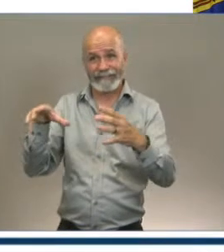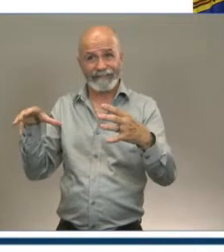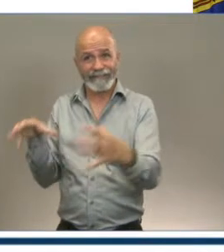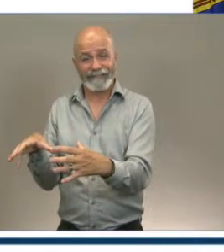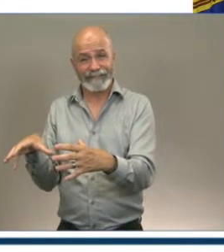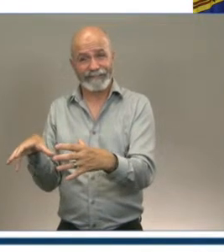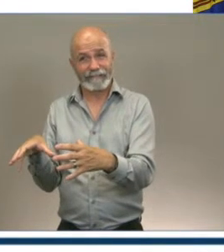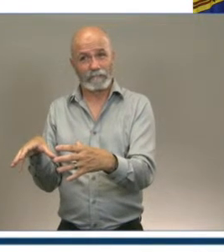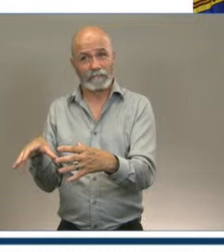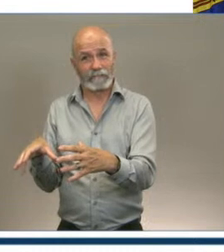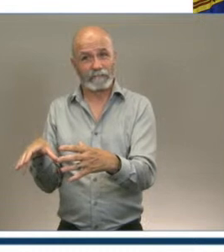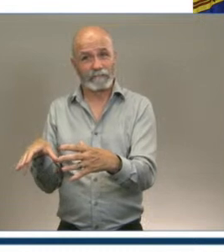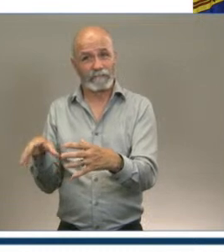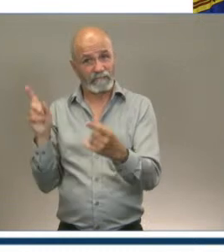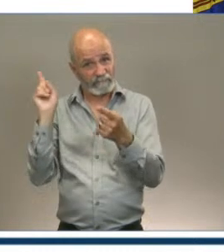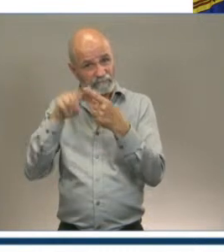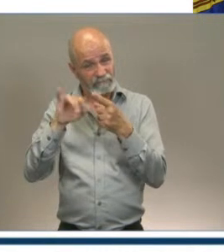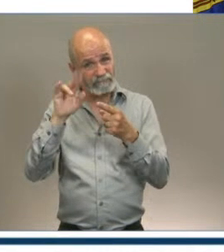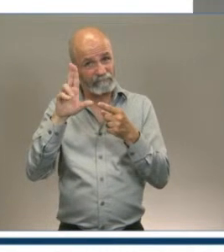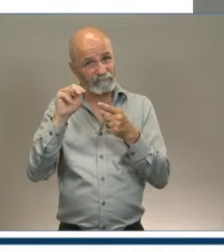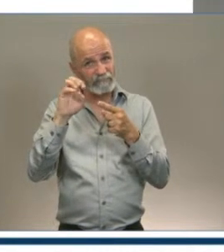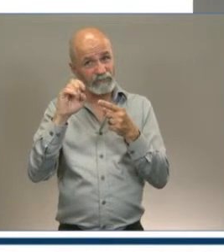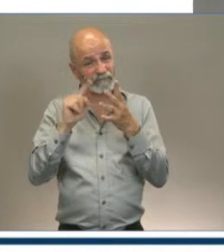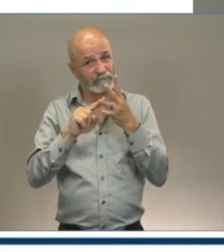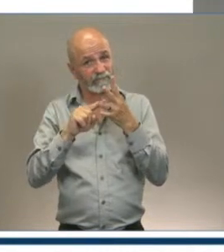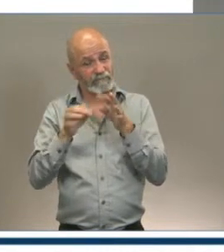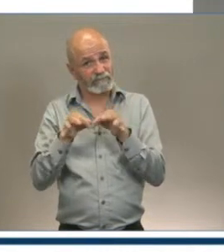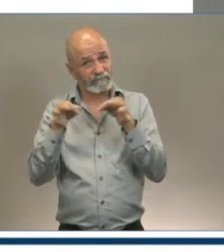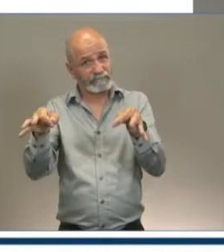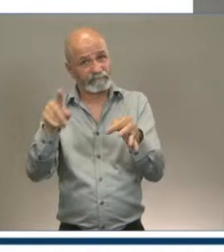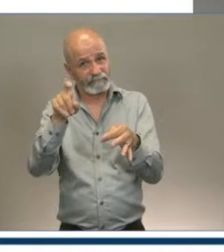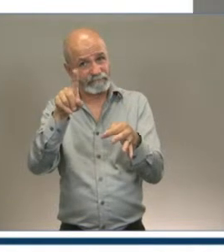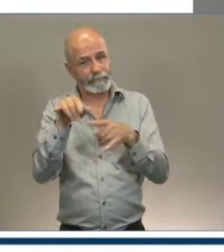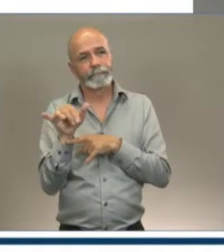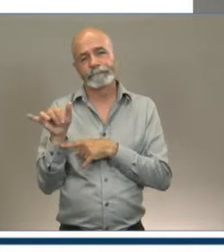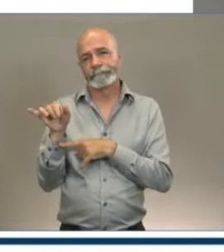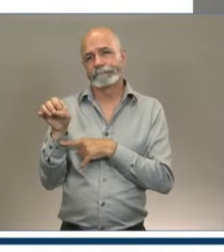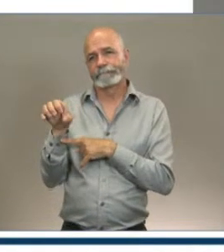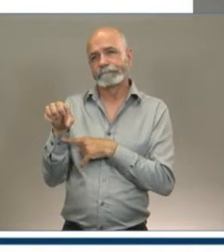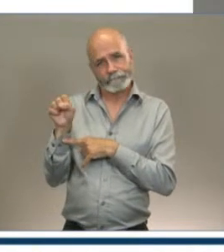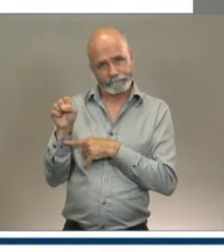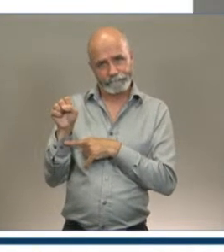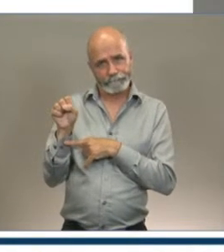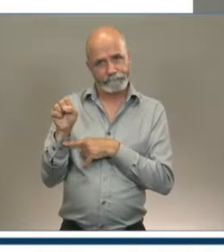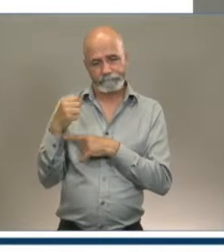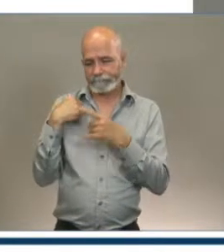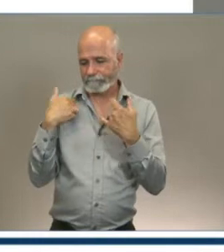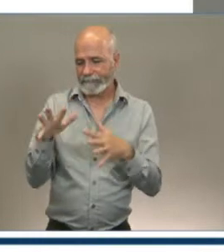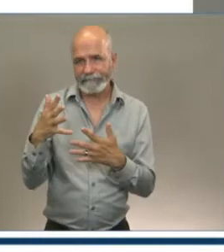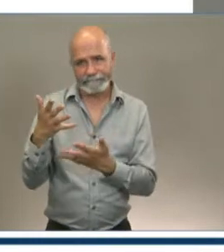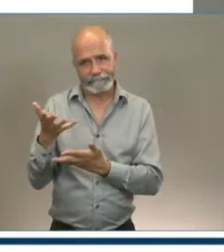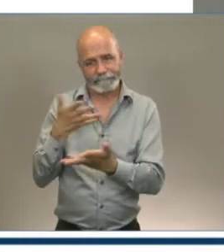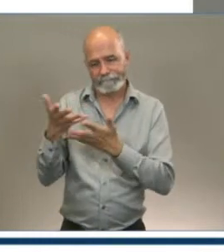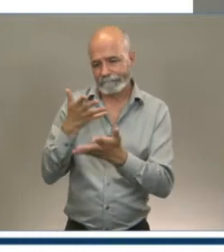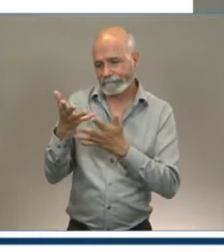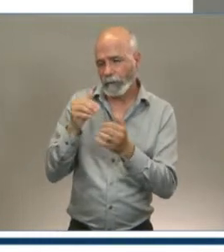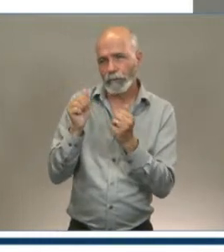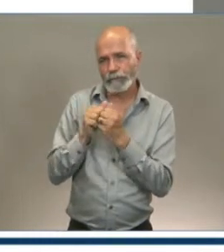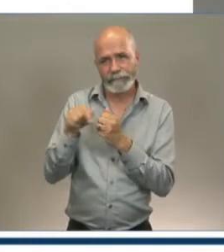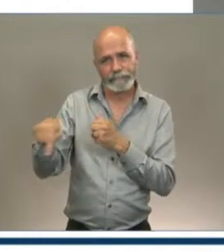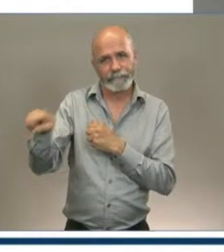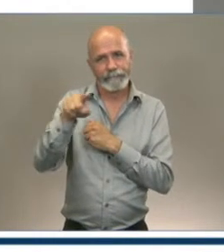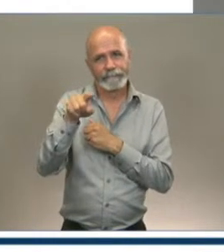mid-June? So we continue to work with the childcare sector. We haven't mandated any